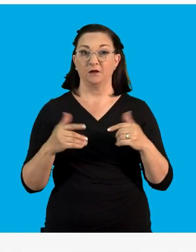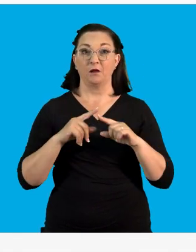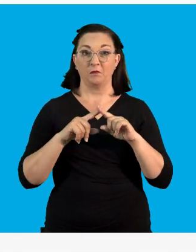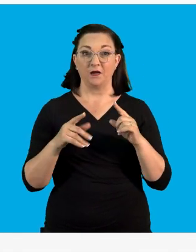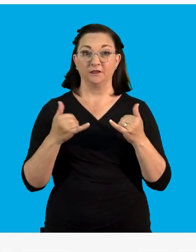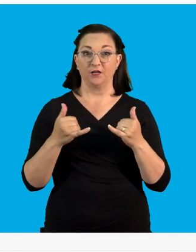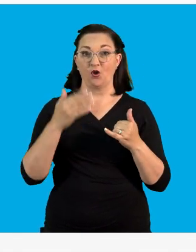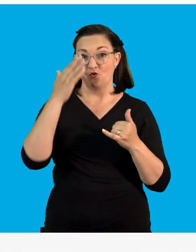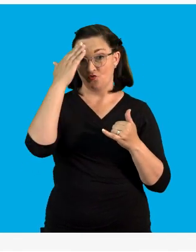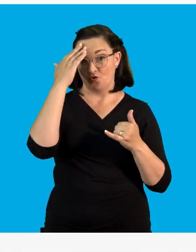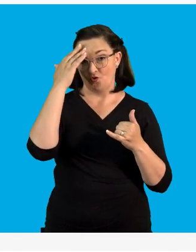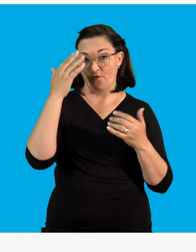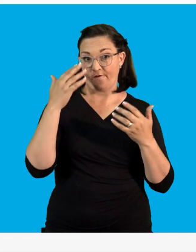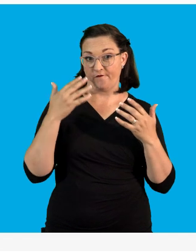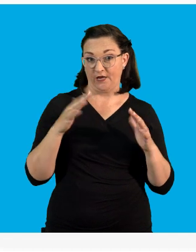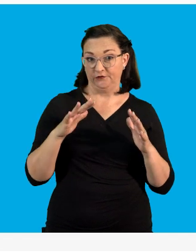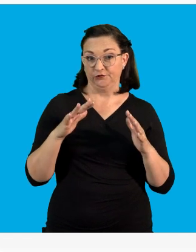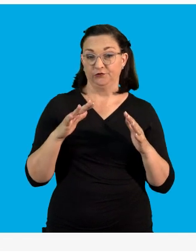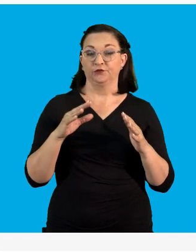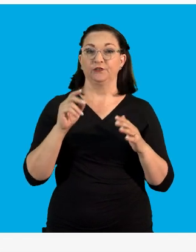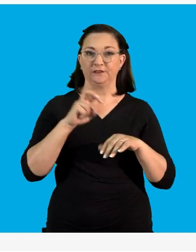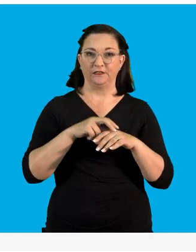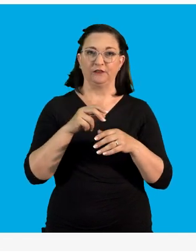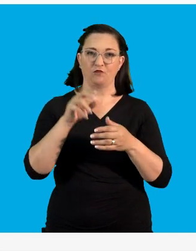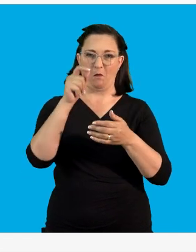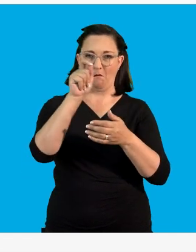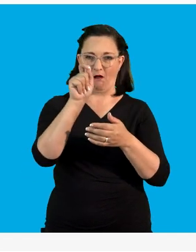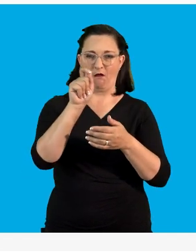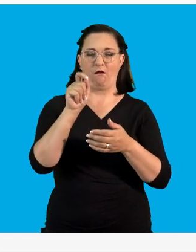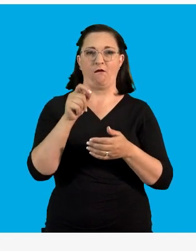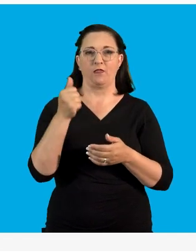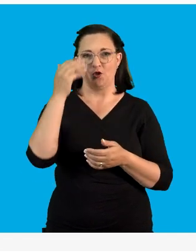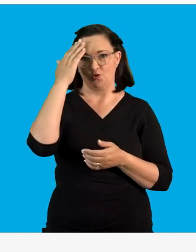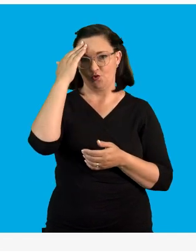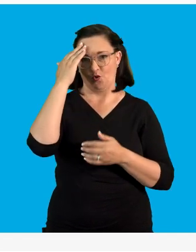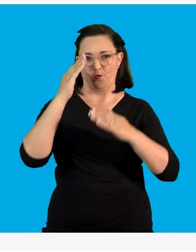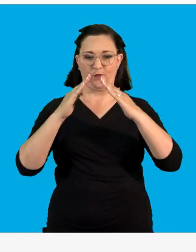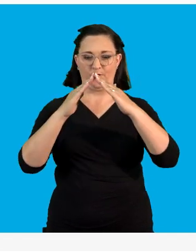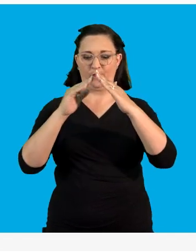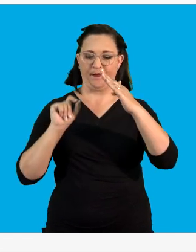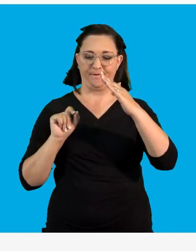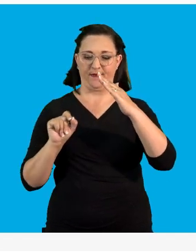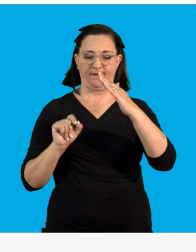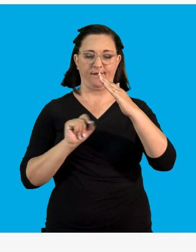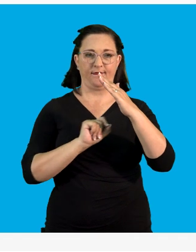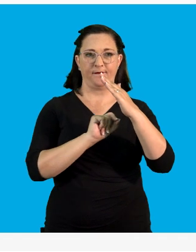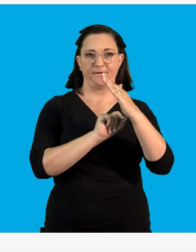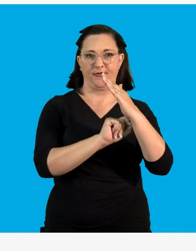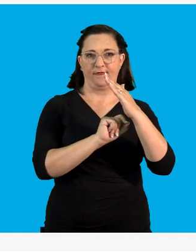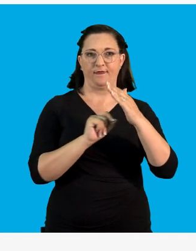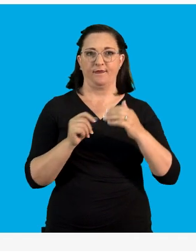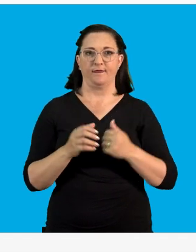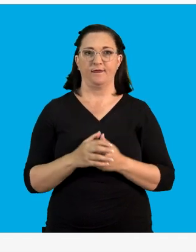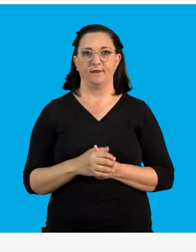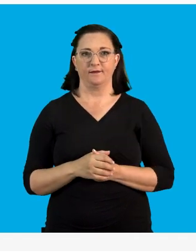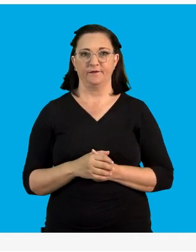it so that you know that this one I'm done with. And in this case, here are the markings. There it